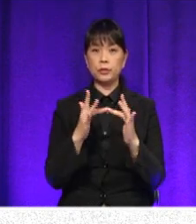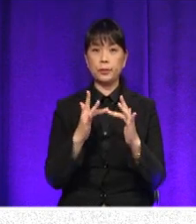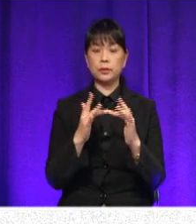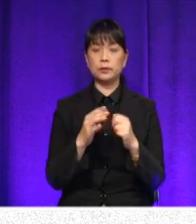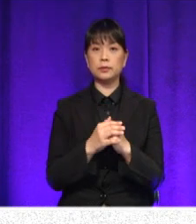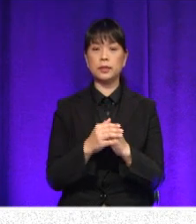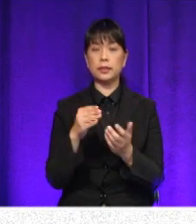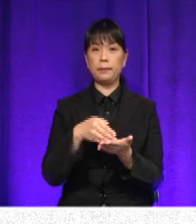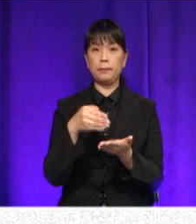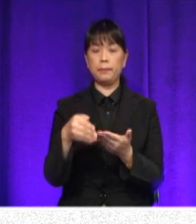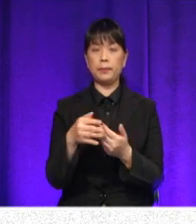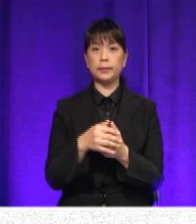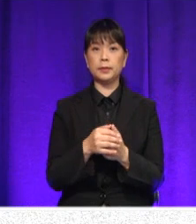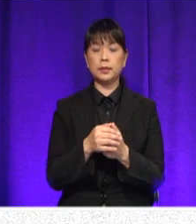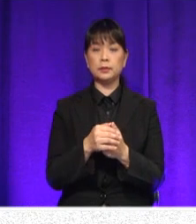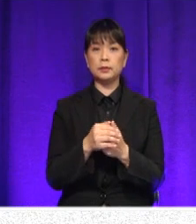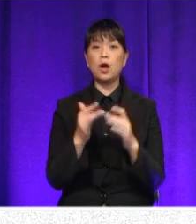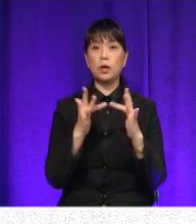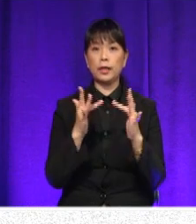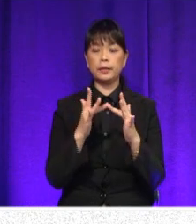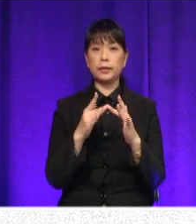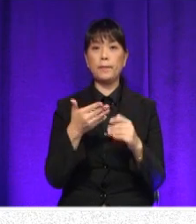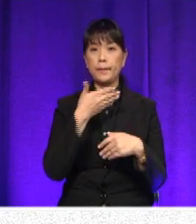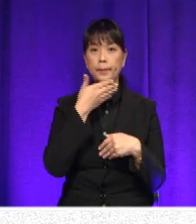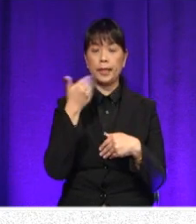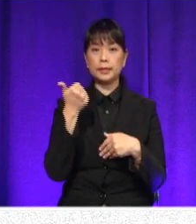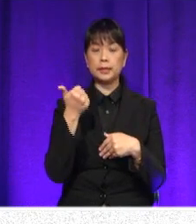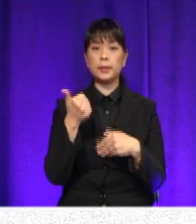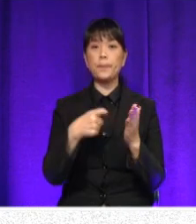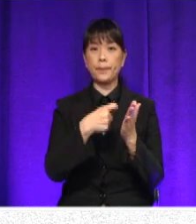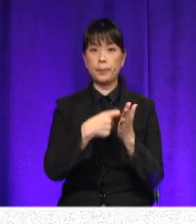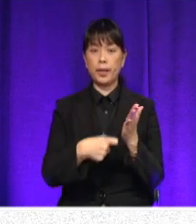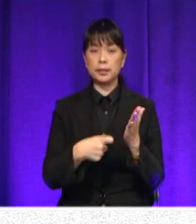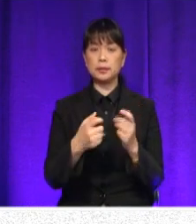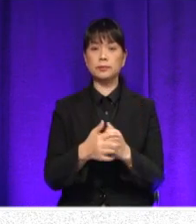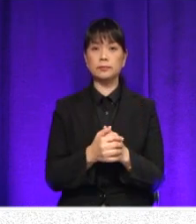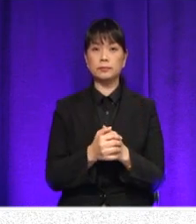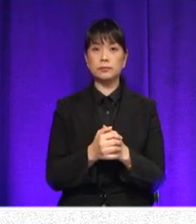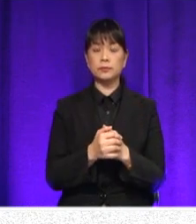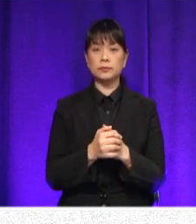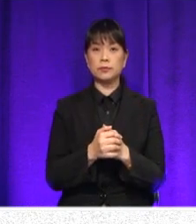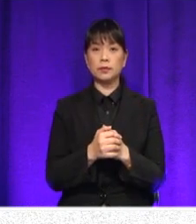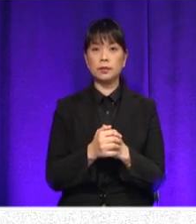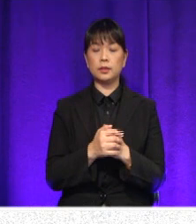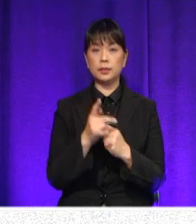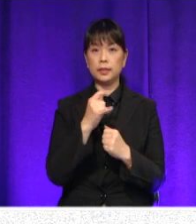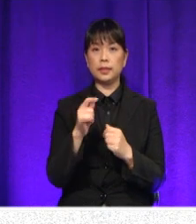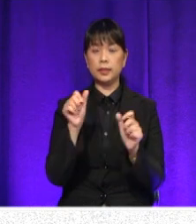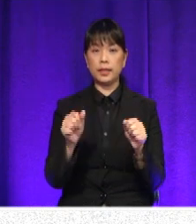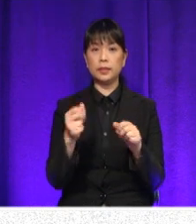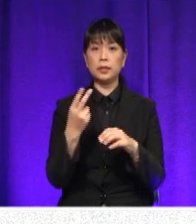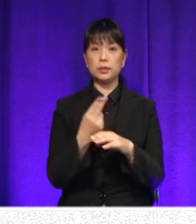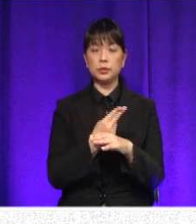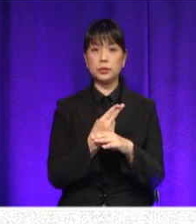online shops for better prices, because everyone loves items that are more reasonably priced. They can also use coupons